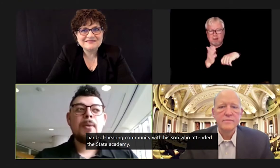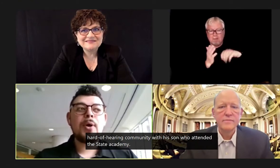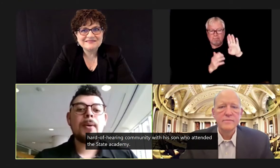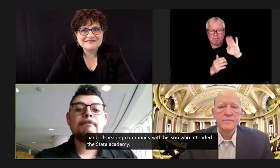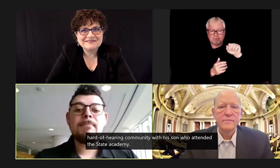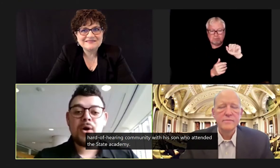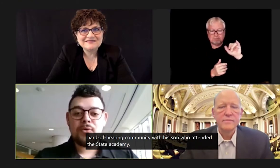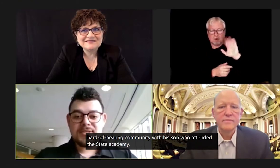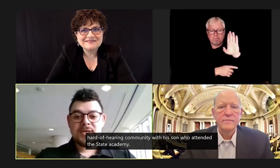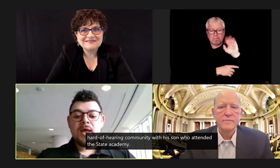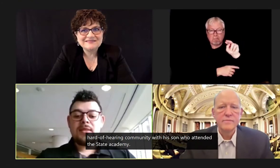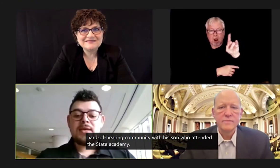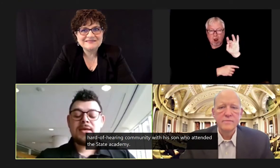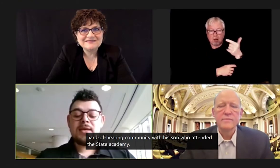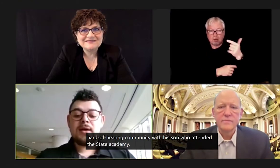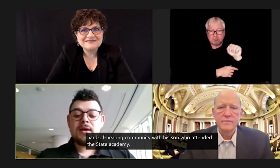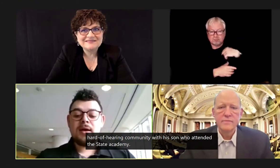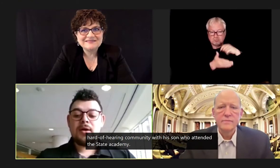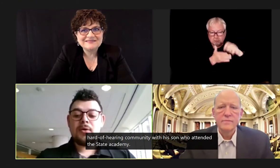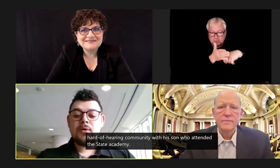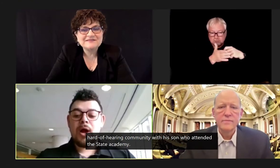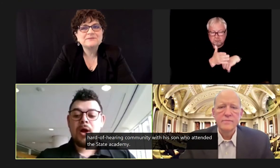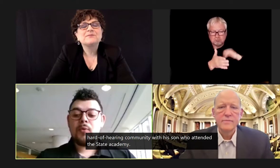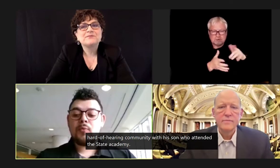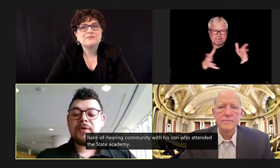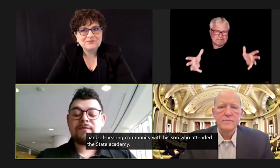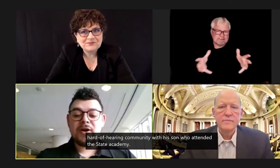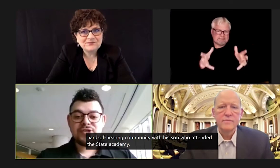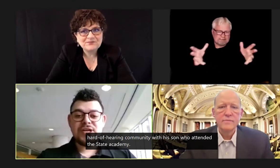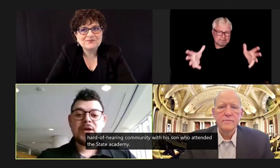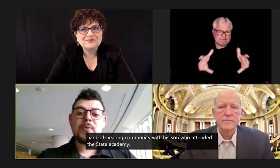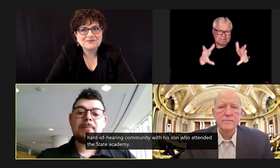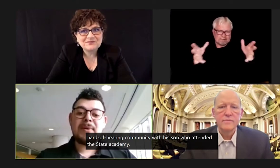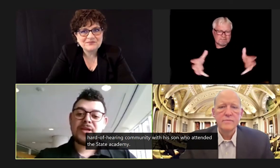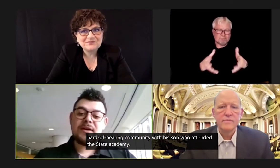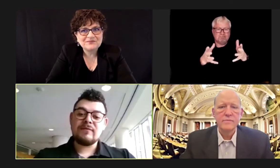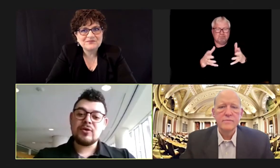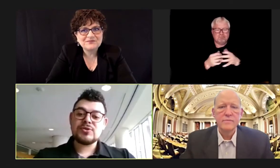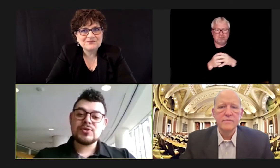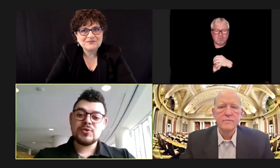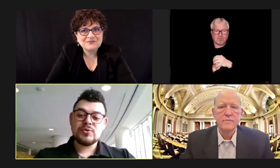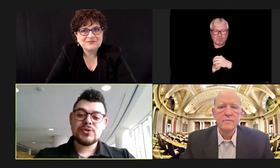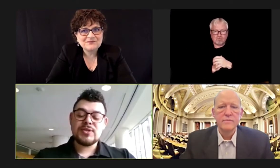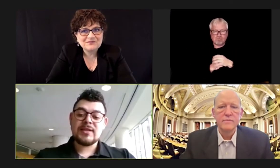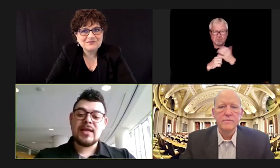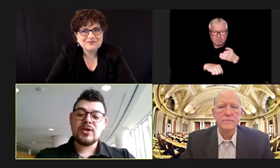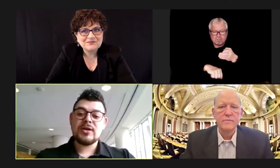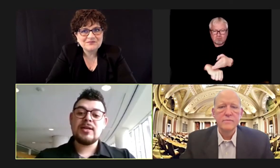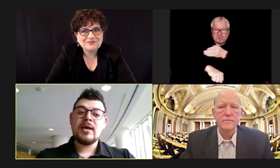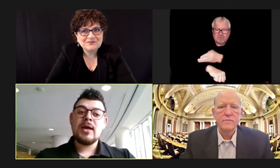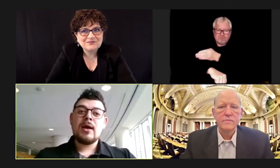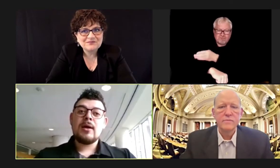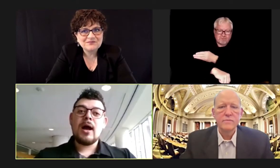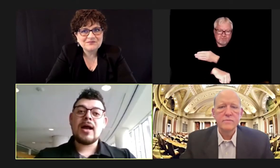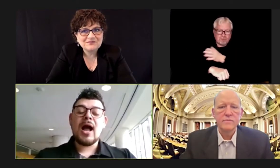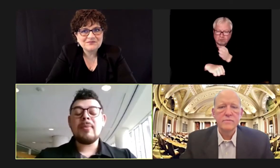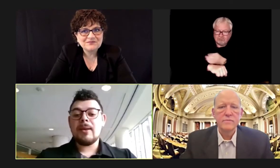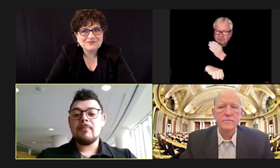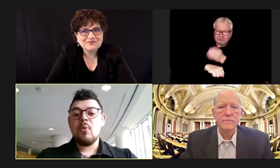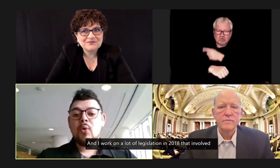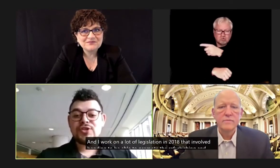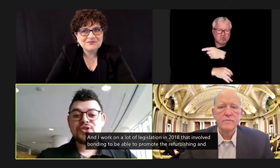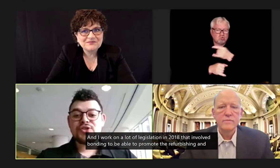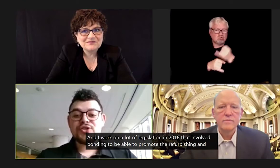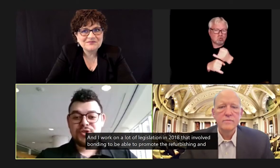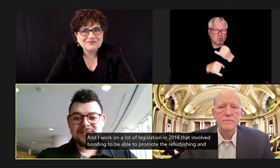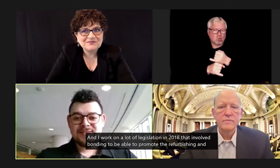to promote the refurbishing and rebuilding of those schools so that they could accommodate